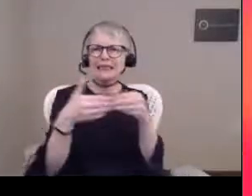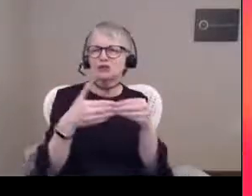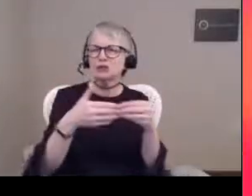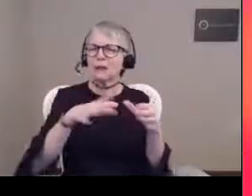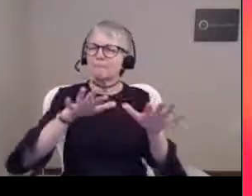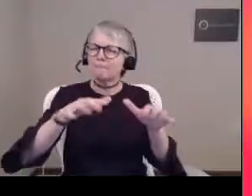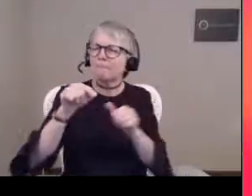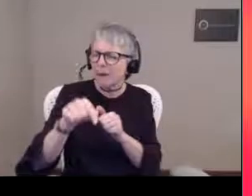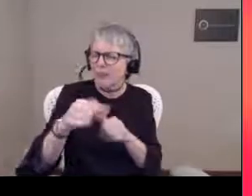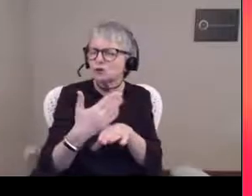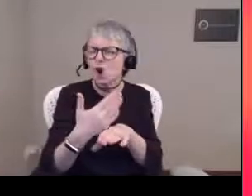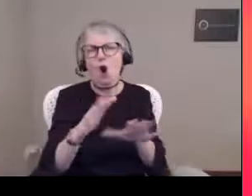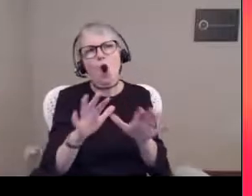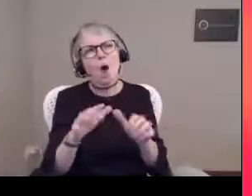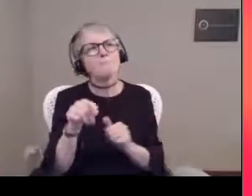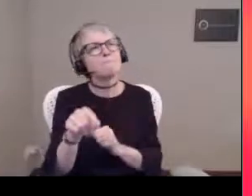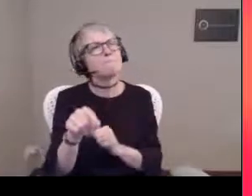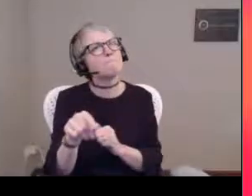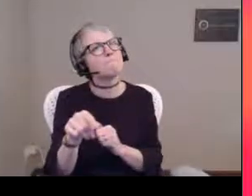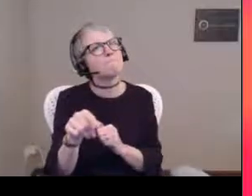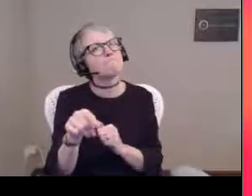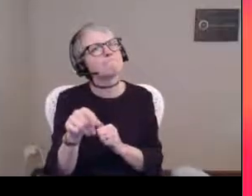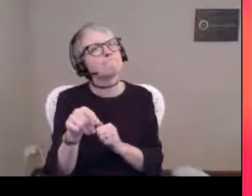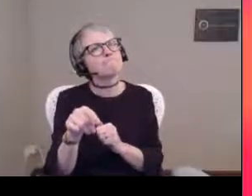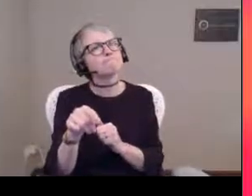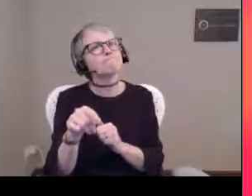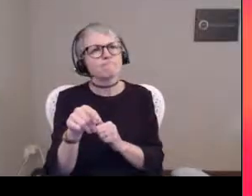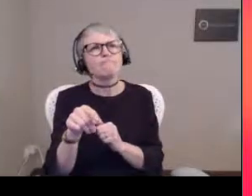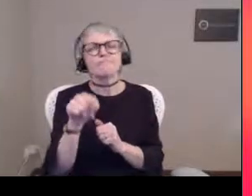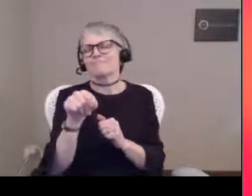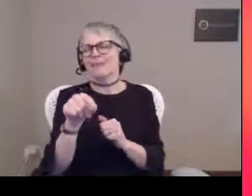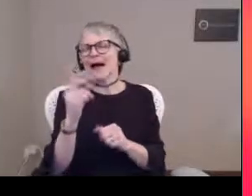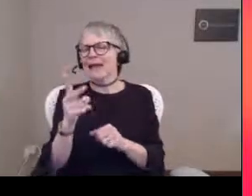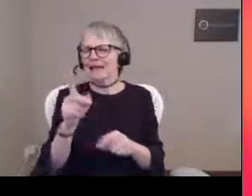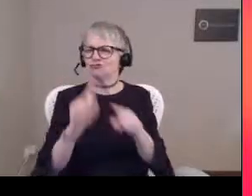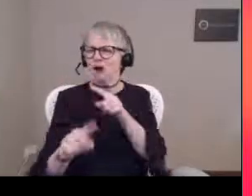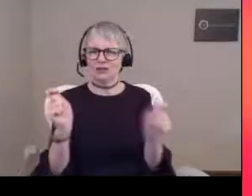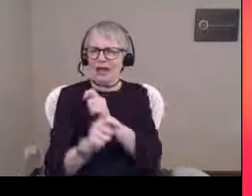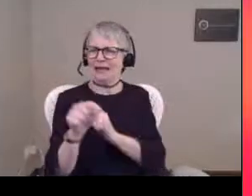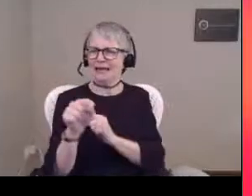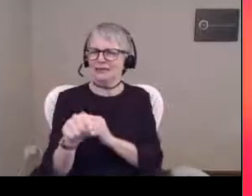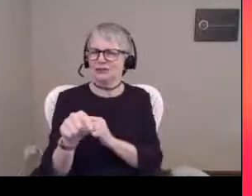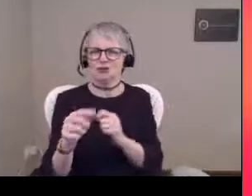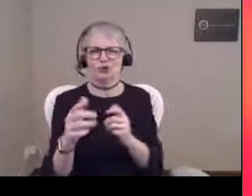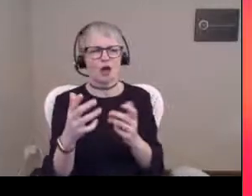that you're looking for, we're trying to build that area out a lot more so that it's not just people coming from